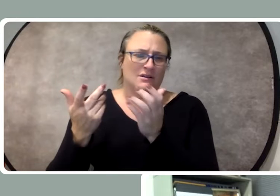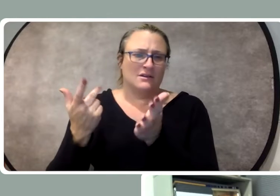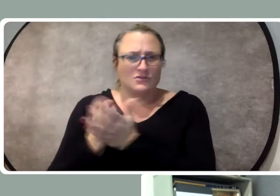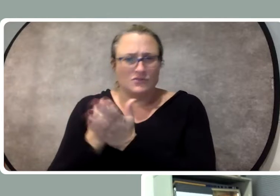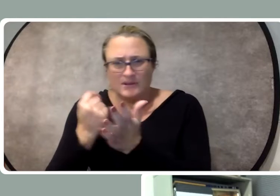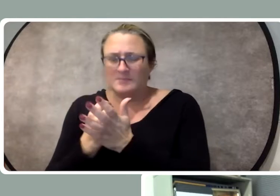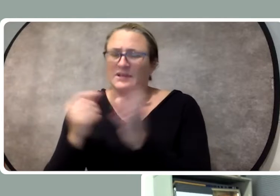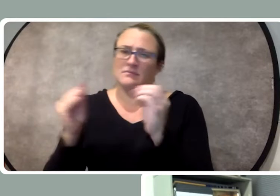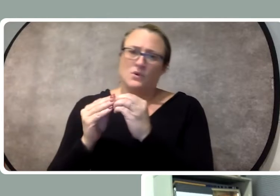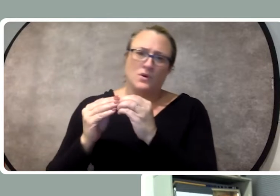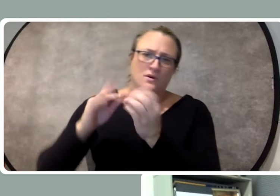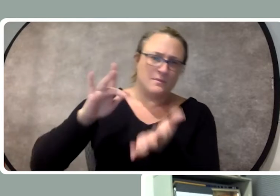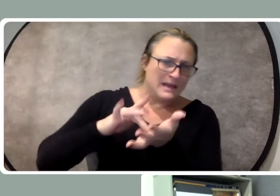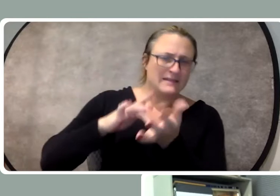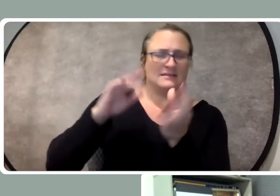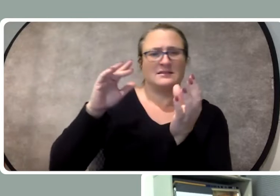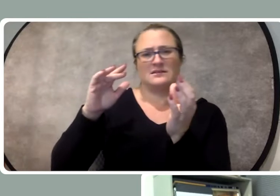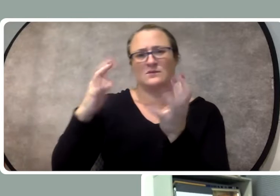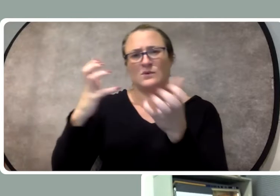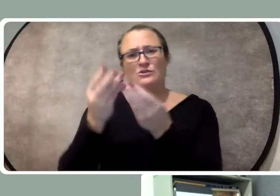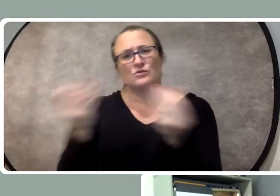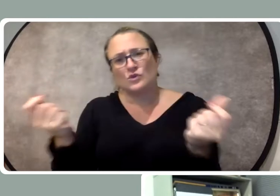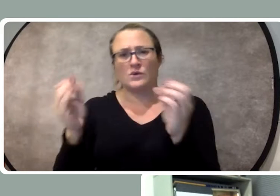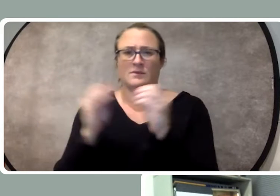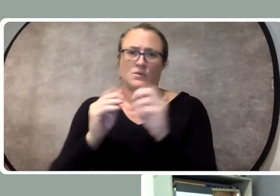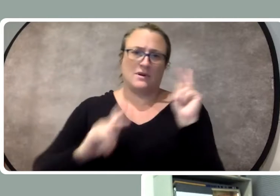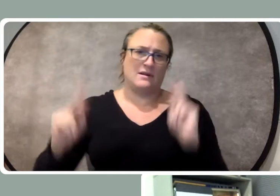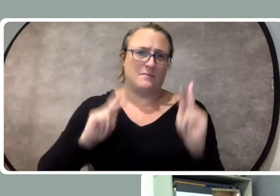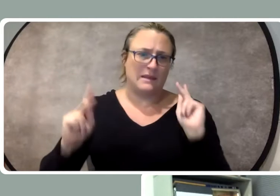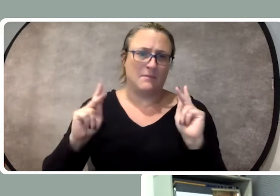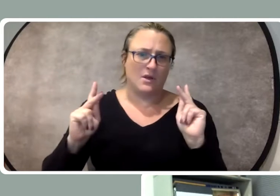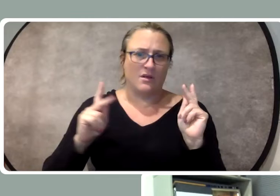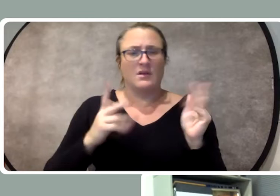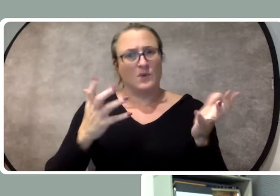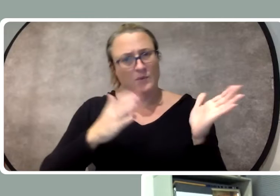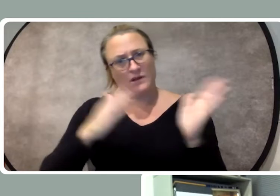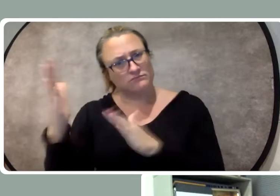needle forward and hopefully curing more patients. But we're certainly